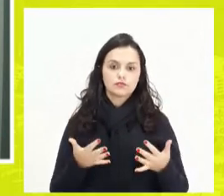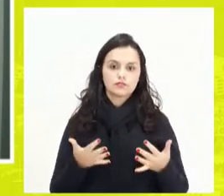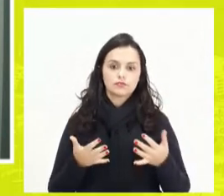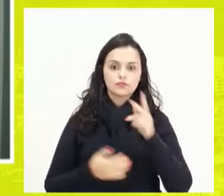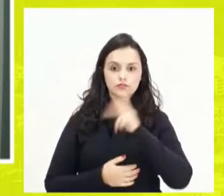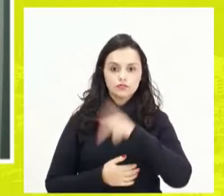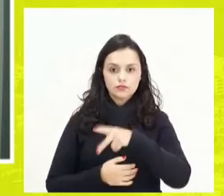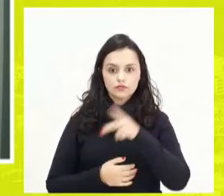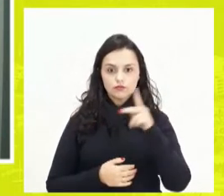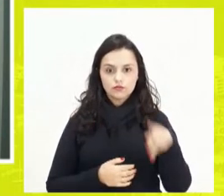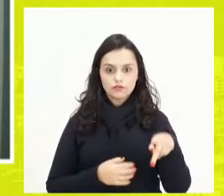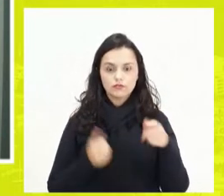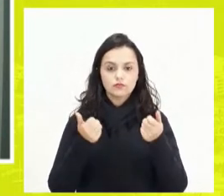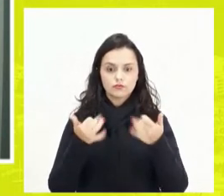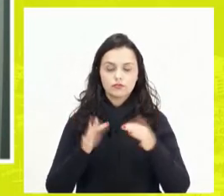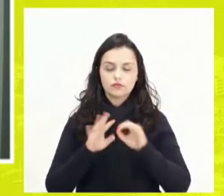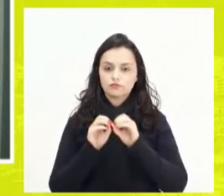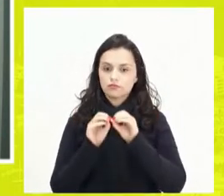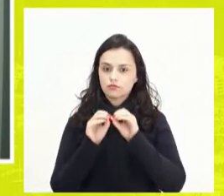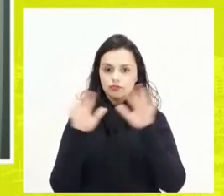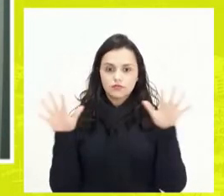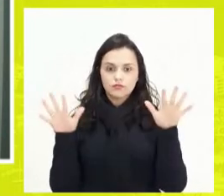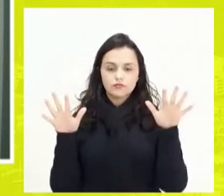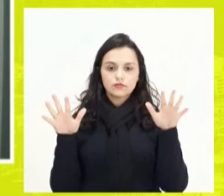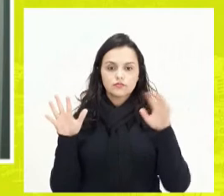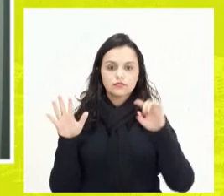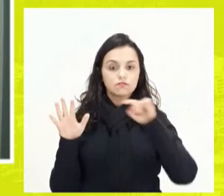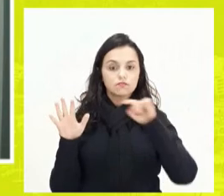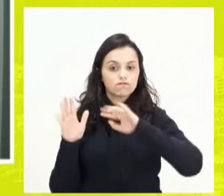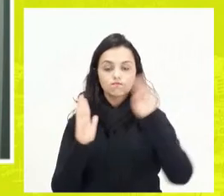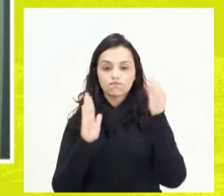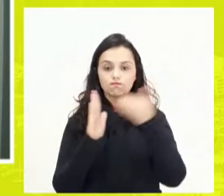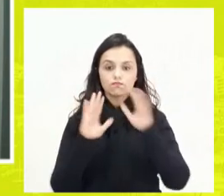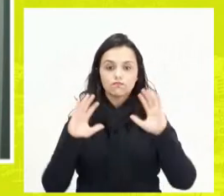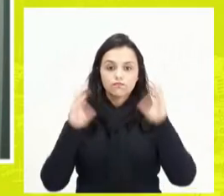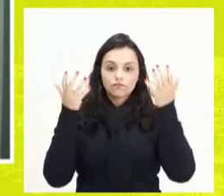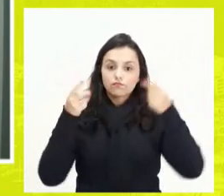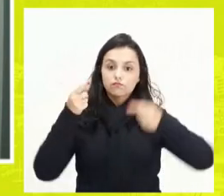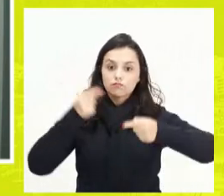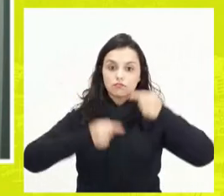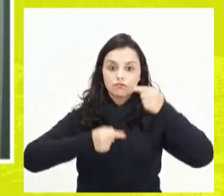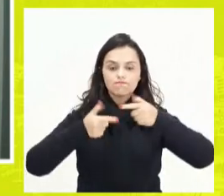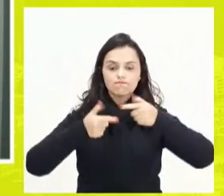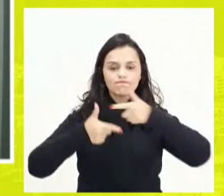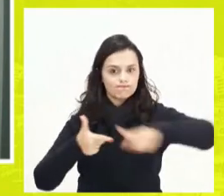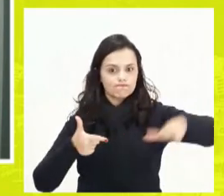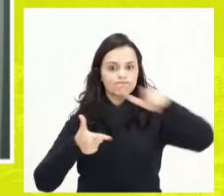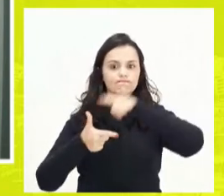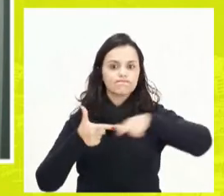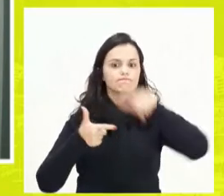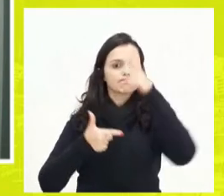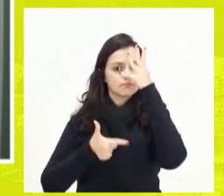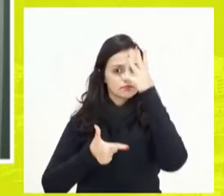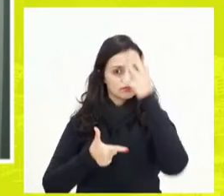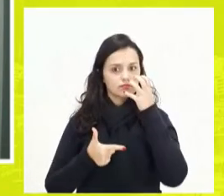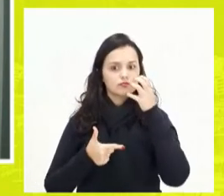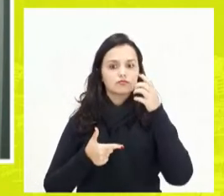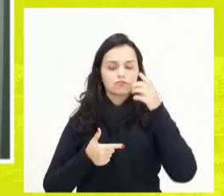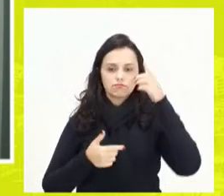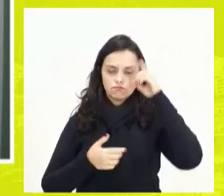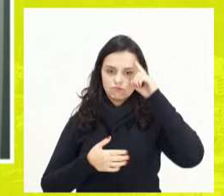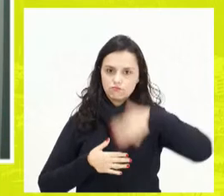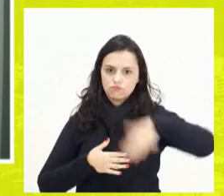very good uh explanation from professor anna this is a serious problem of our current